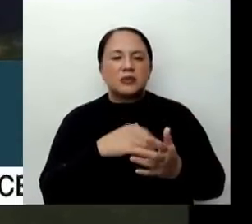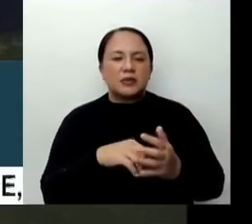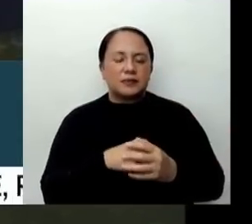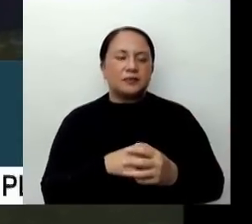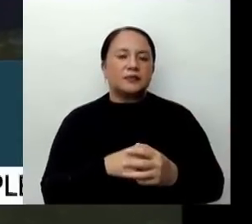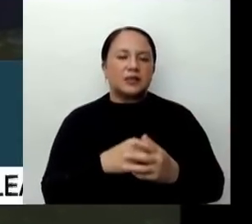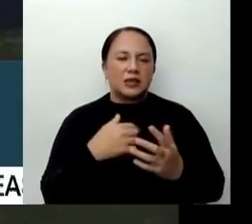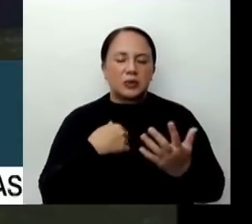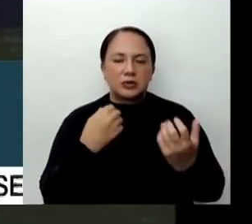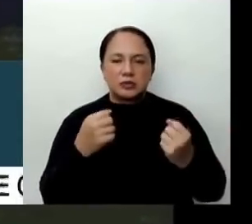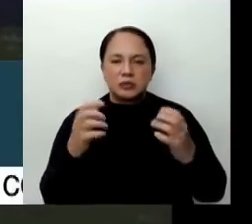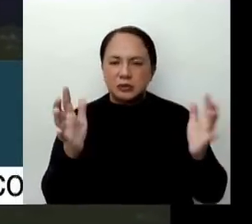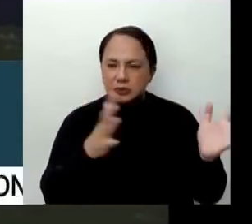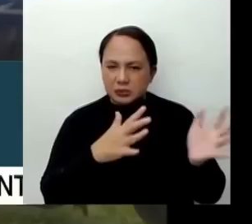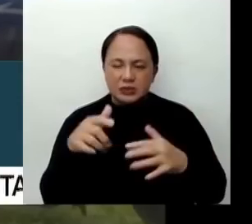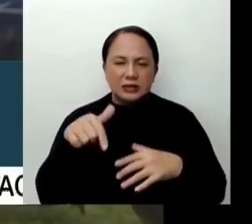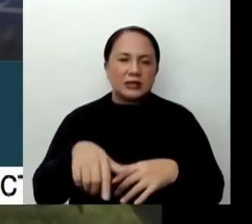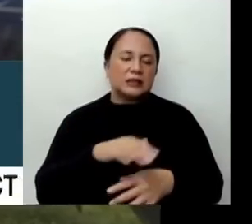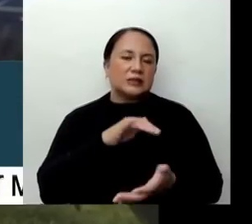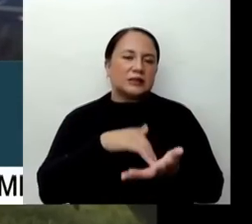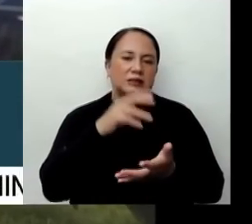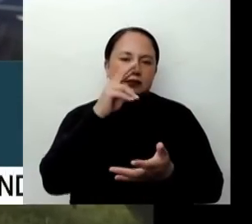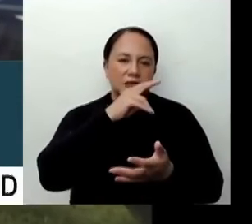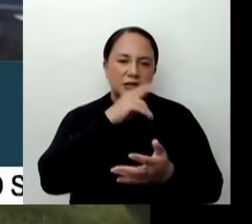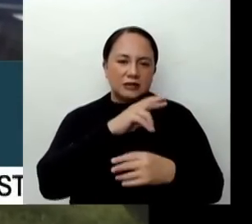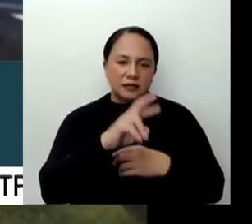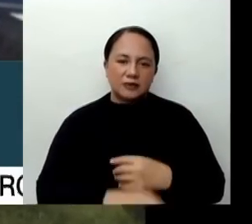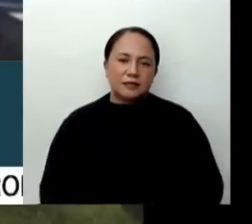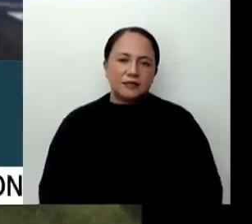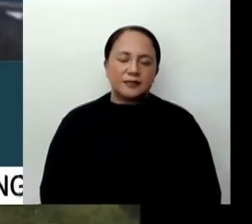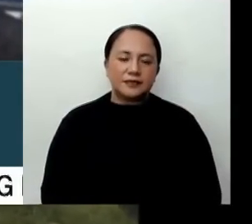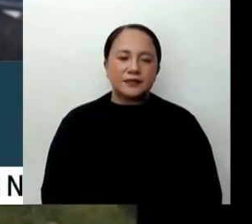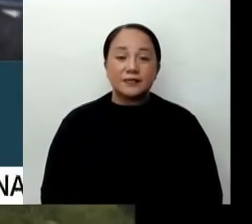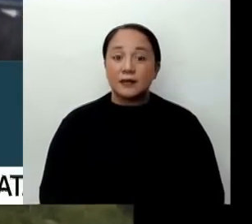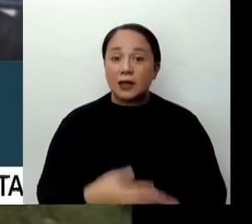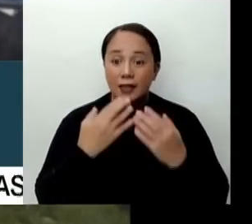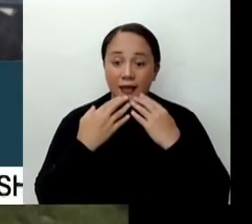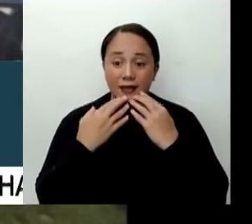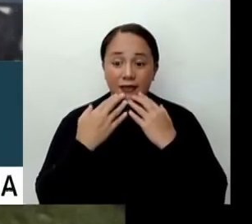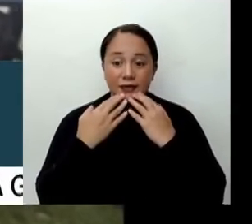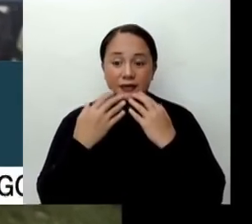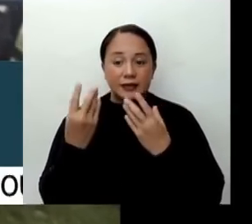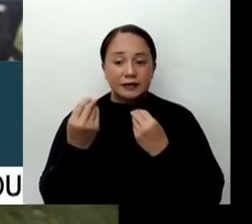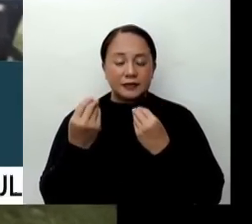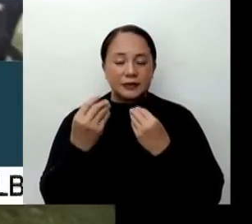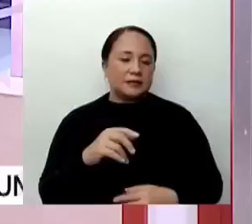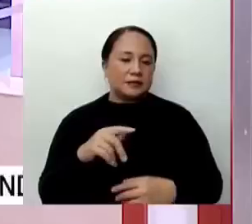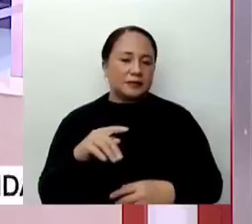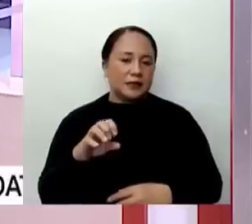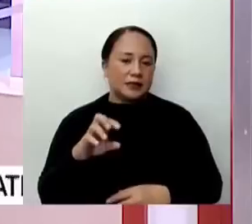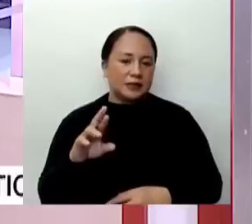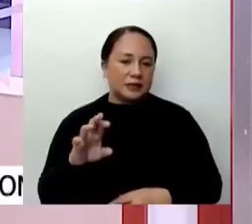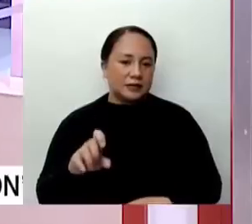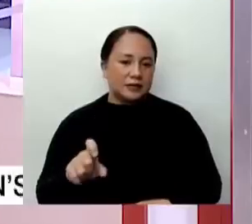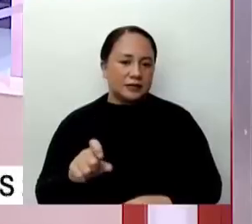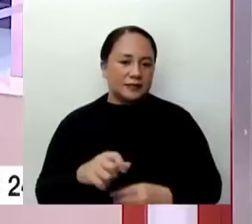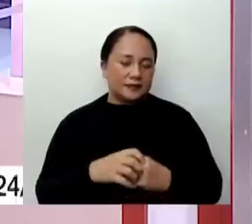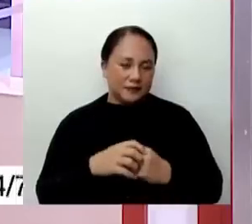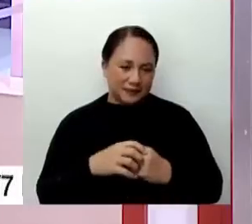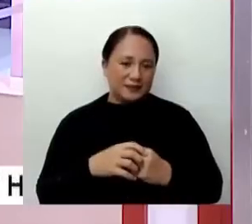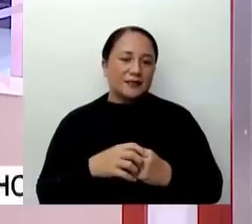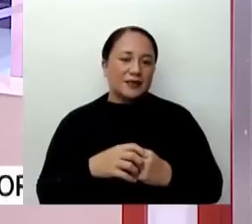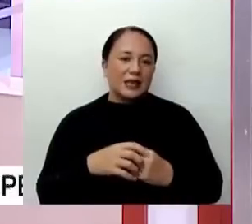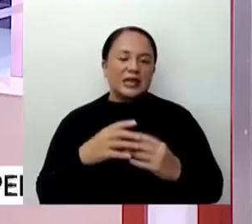rain here in the Central Visayas region. Annie? All right. Thank you so much for the update. Annie Perez, stay safe. Despite the threat of